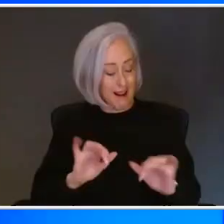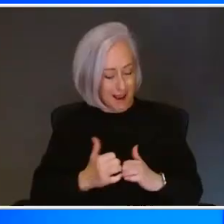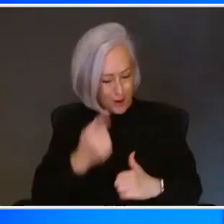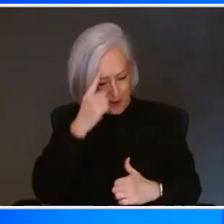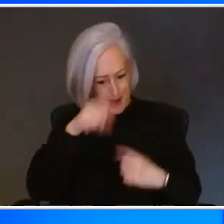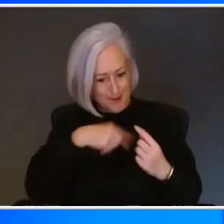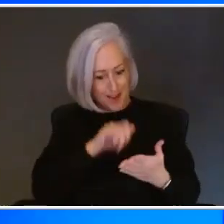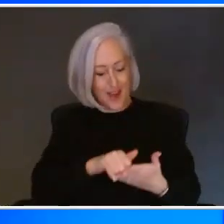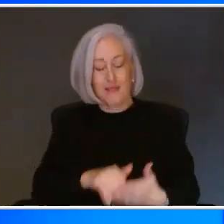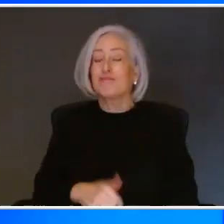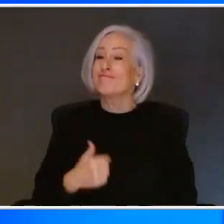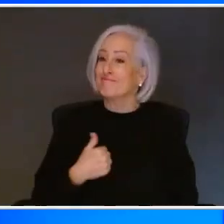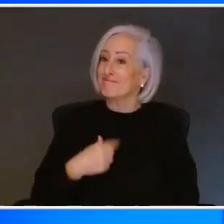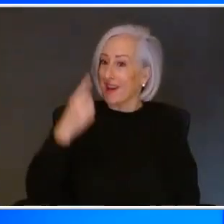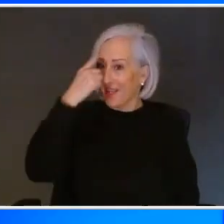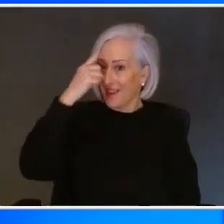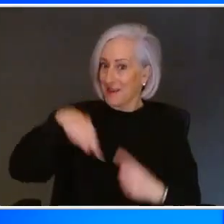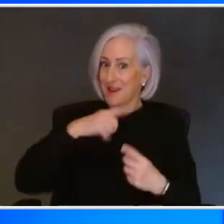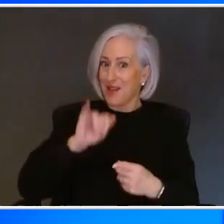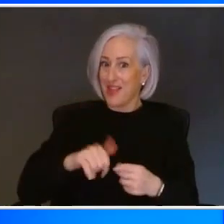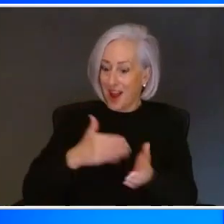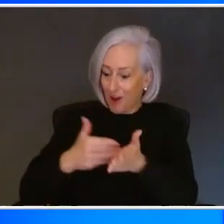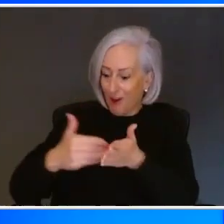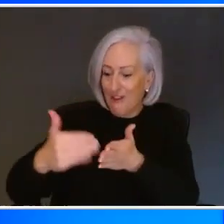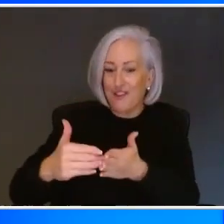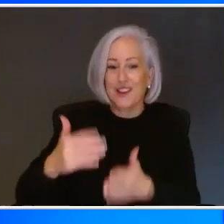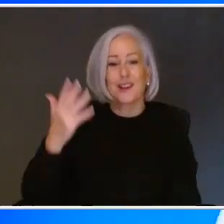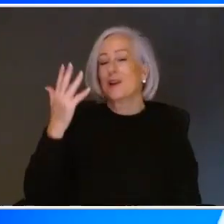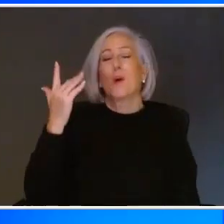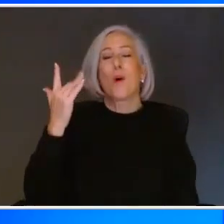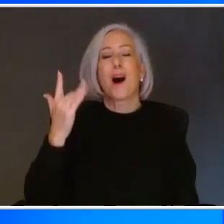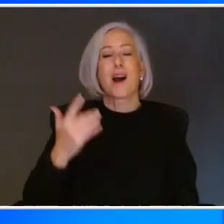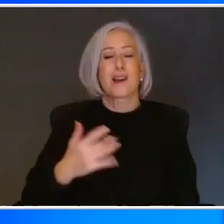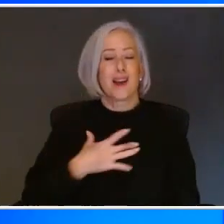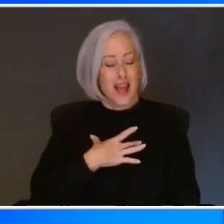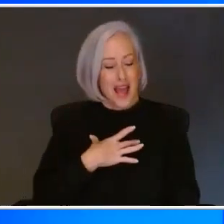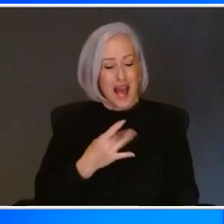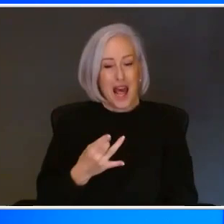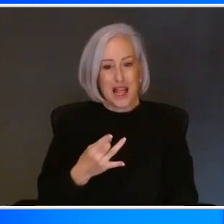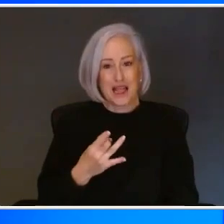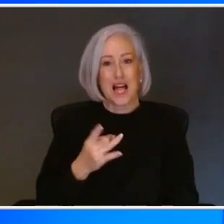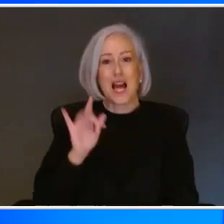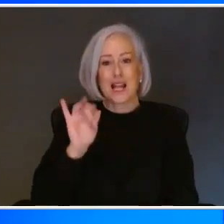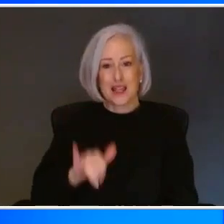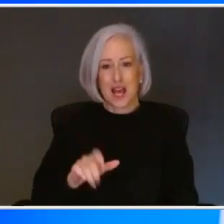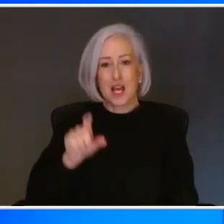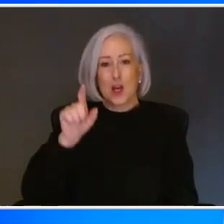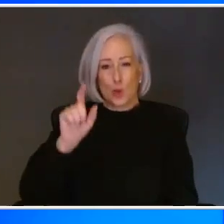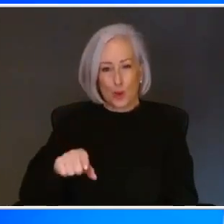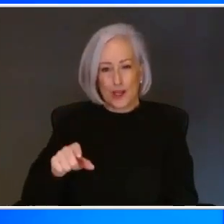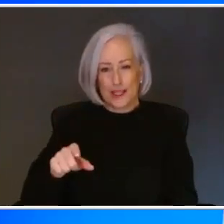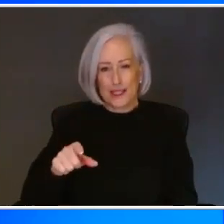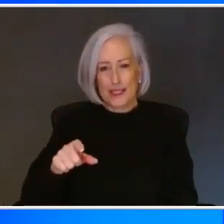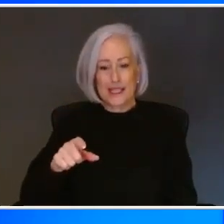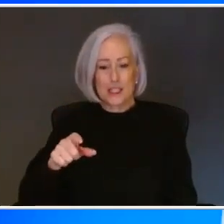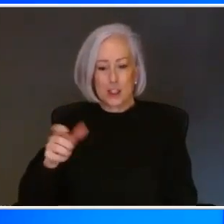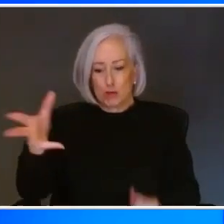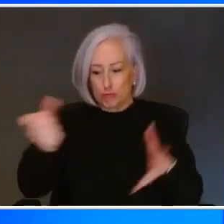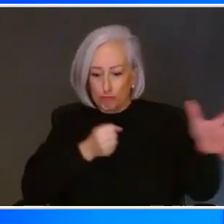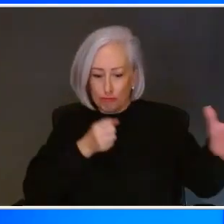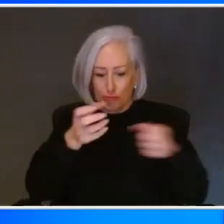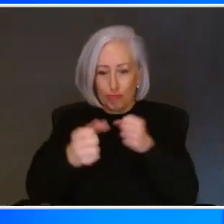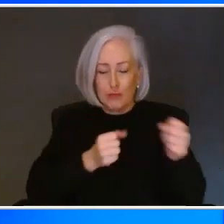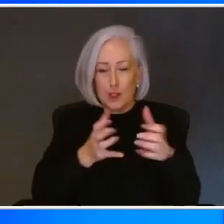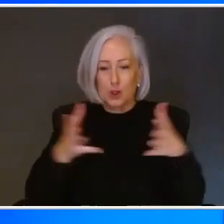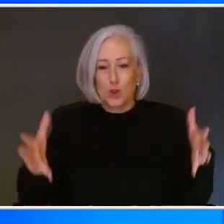a lot. Mm-hmm. What I liked about it is that we had to leverage the expertise of so many different elements, so